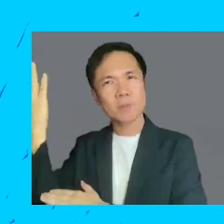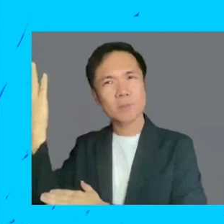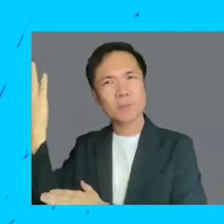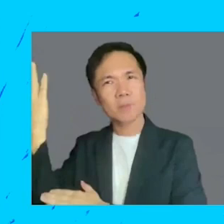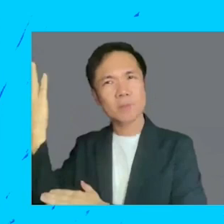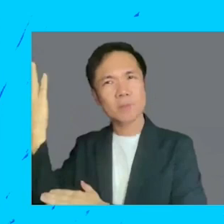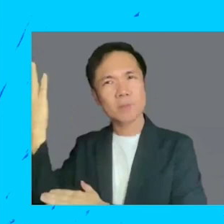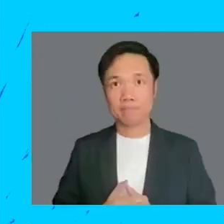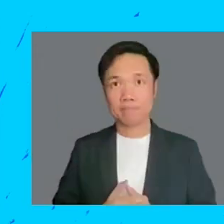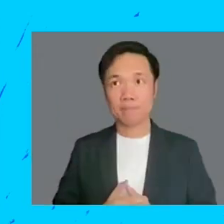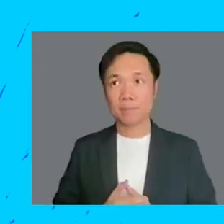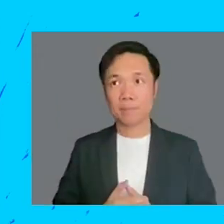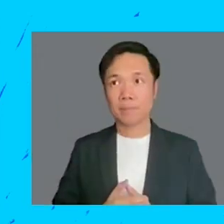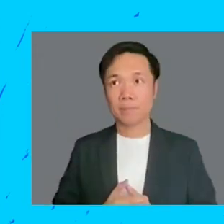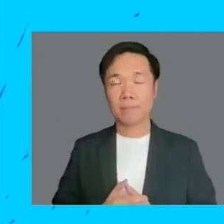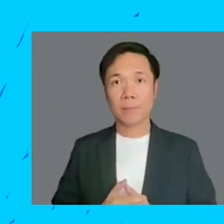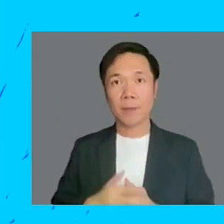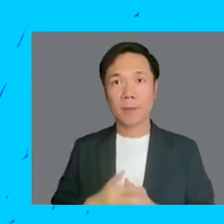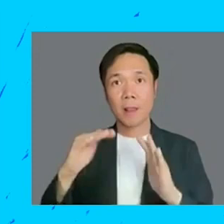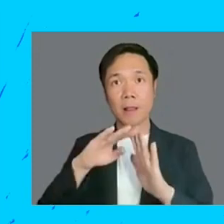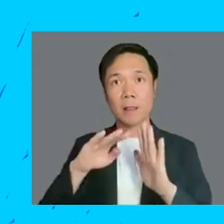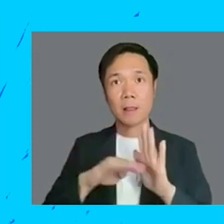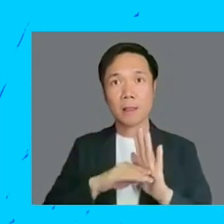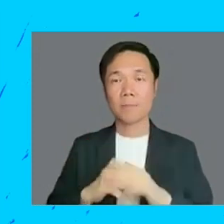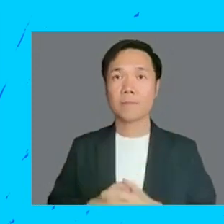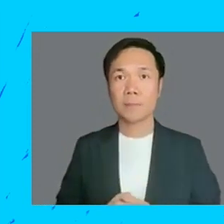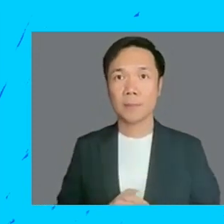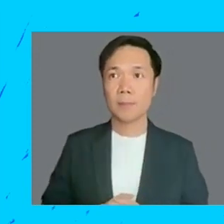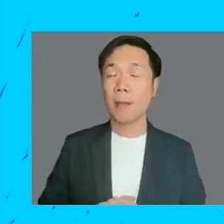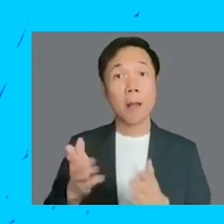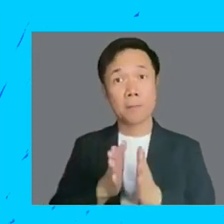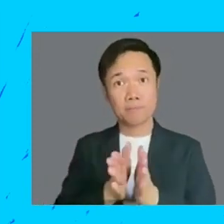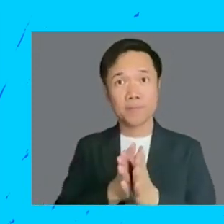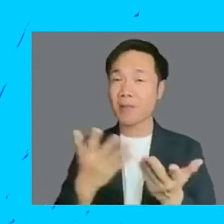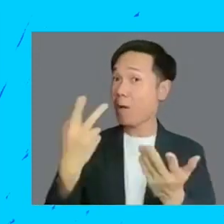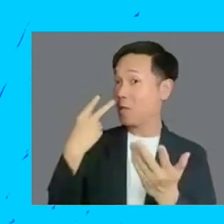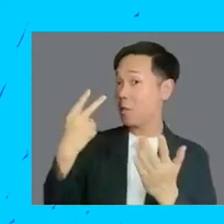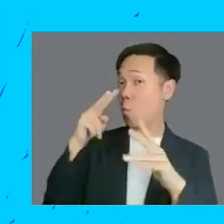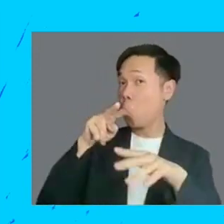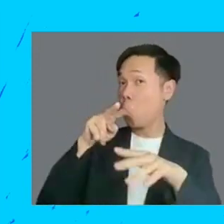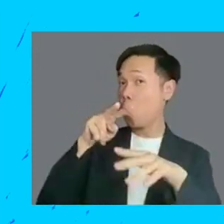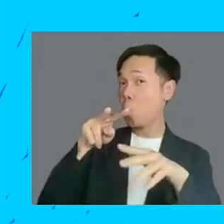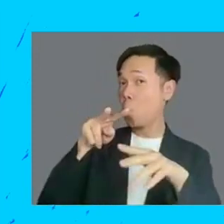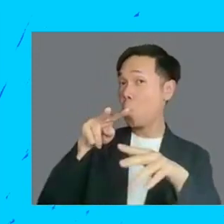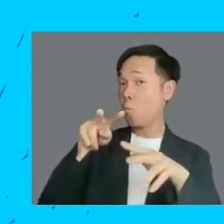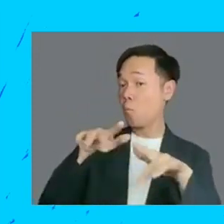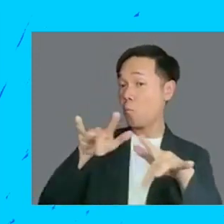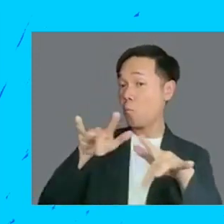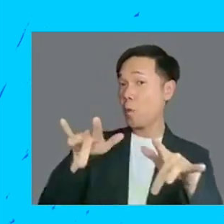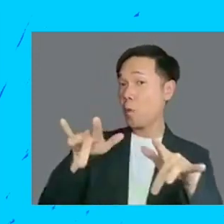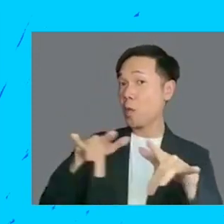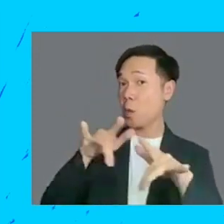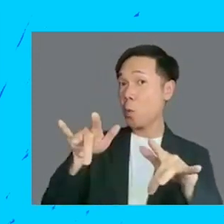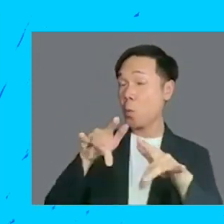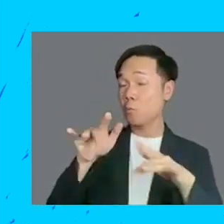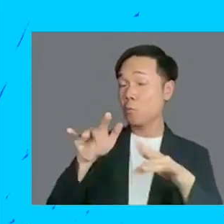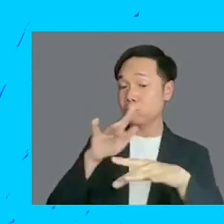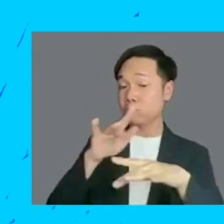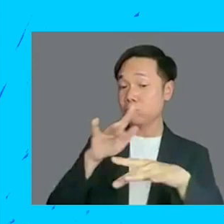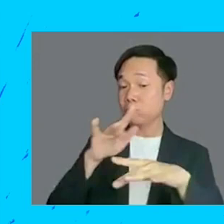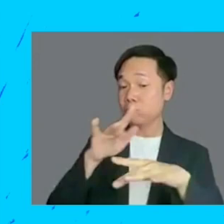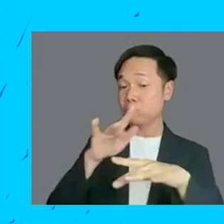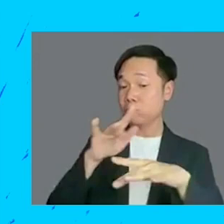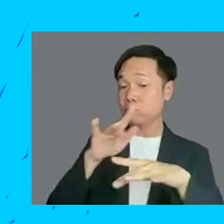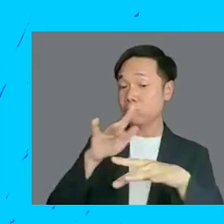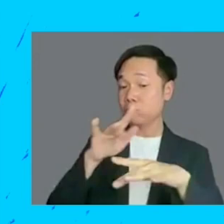I will share my taking notes from the videos that we just watched. And we're going to have an opportunity for us